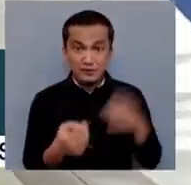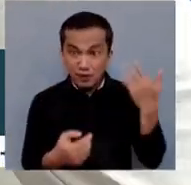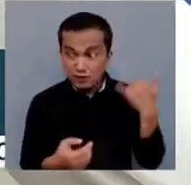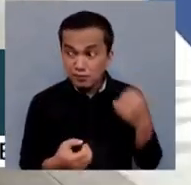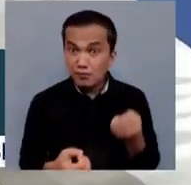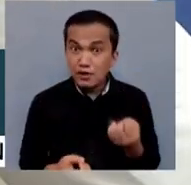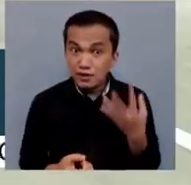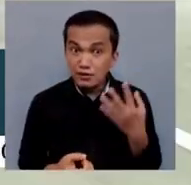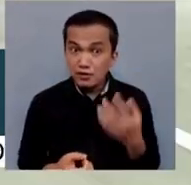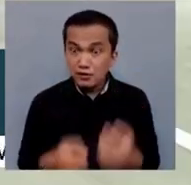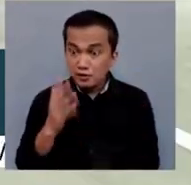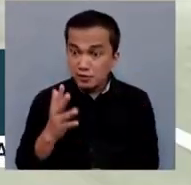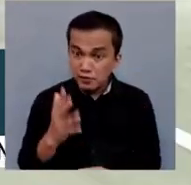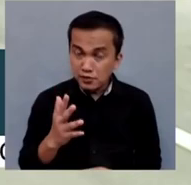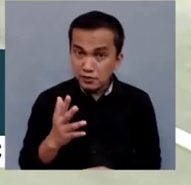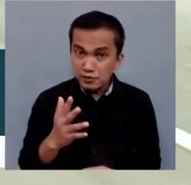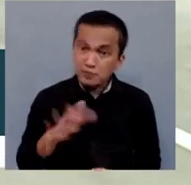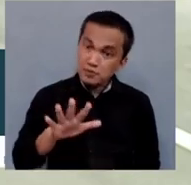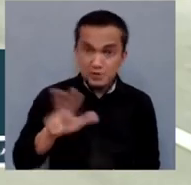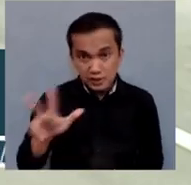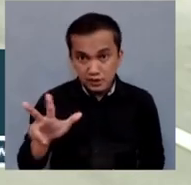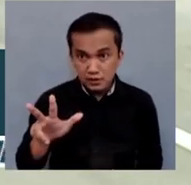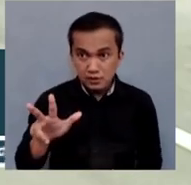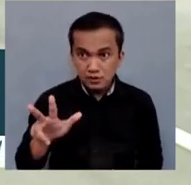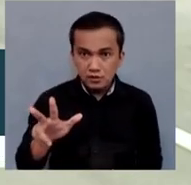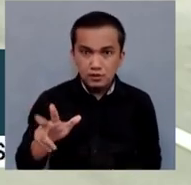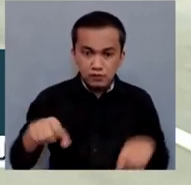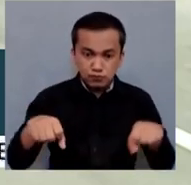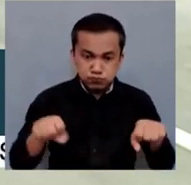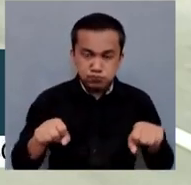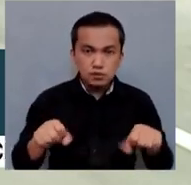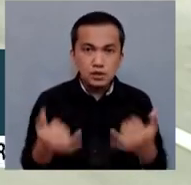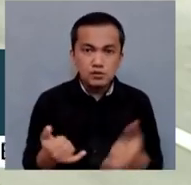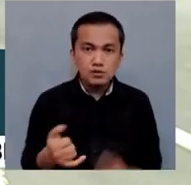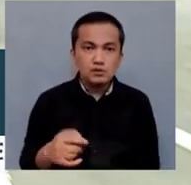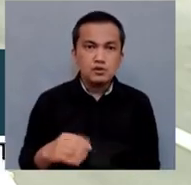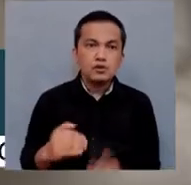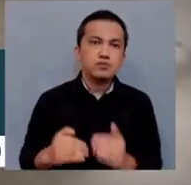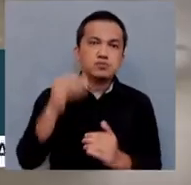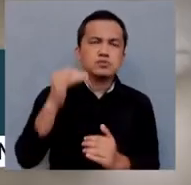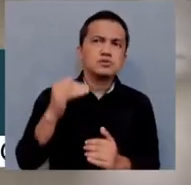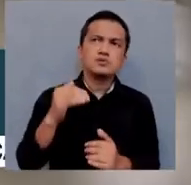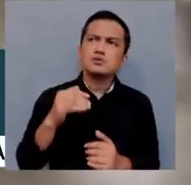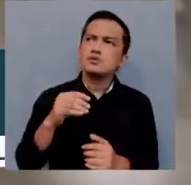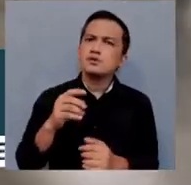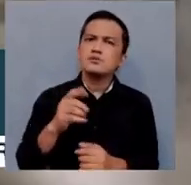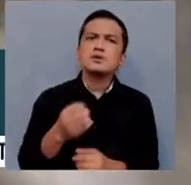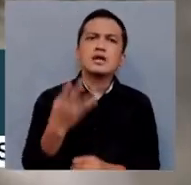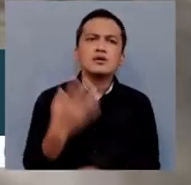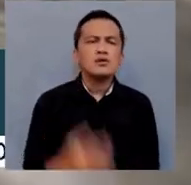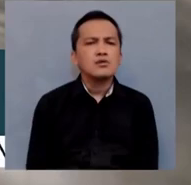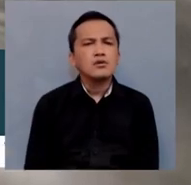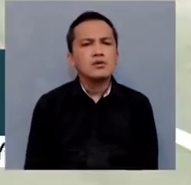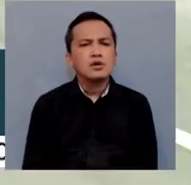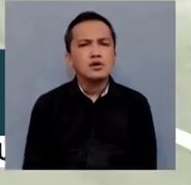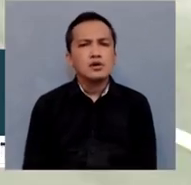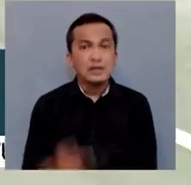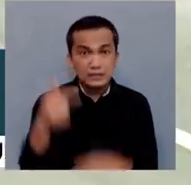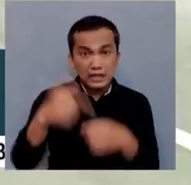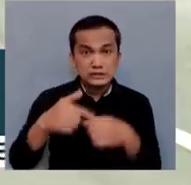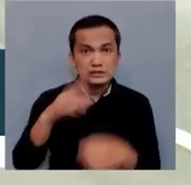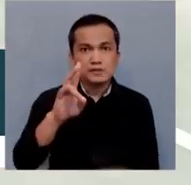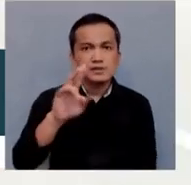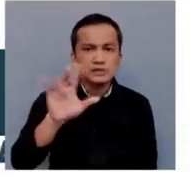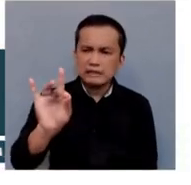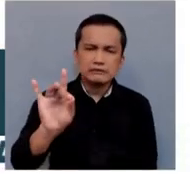nasa 50 lang yun eh, 53. Ngayon, wala, tumaas na ngayon. Magkano na ngayon ng 78 na ngayon? Mahirap